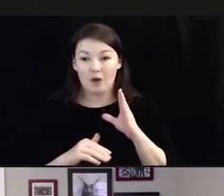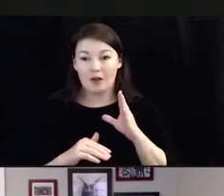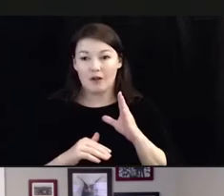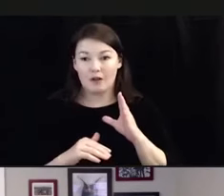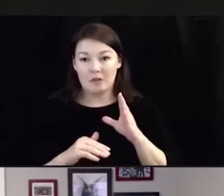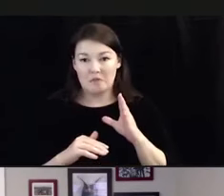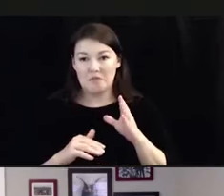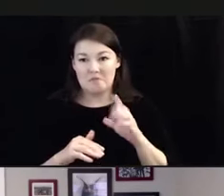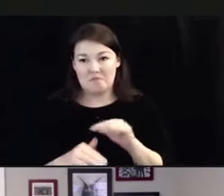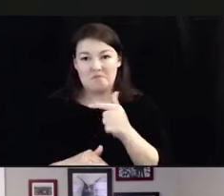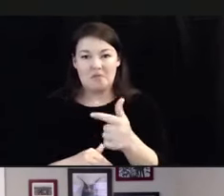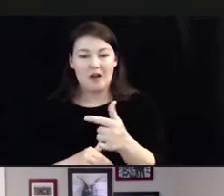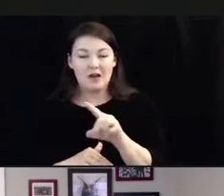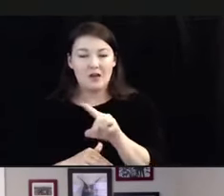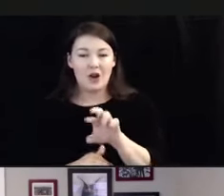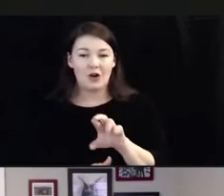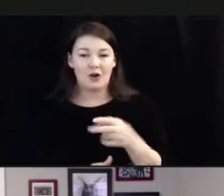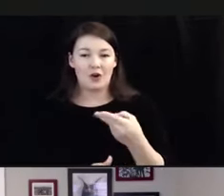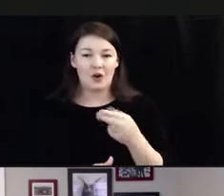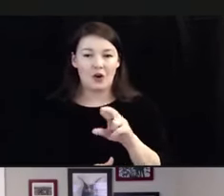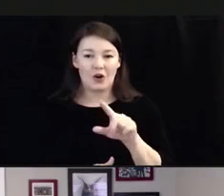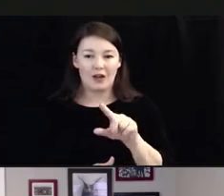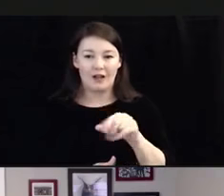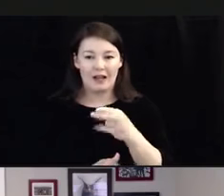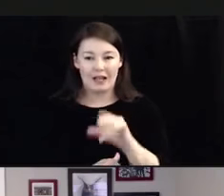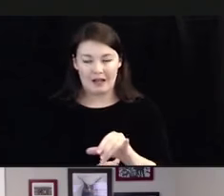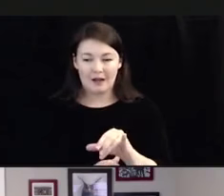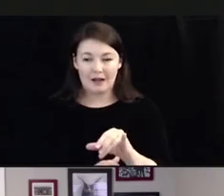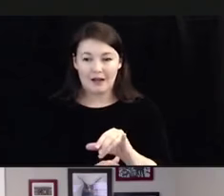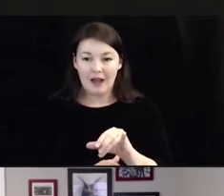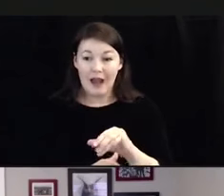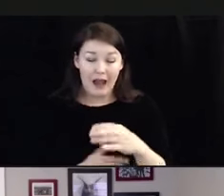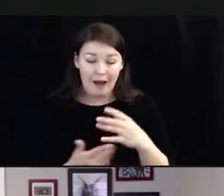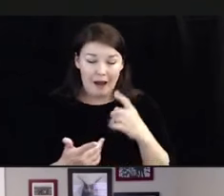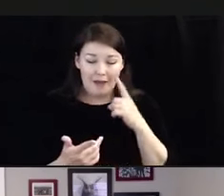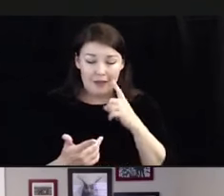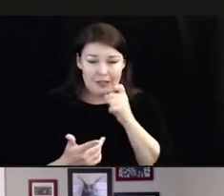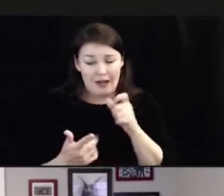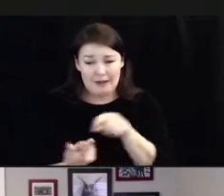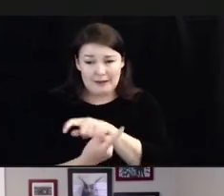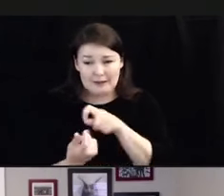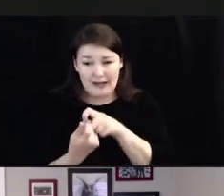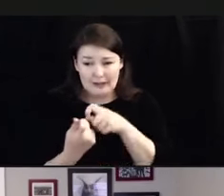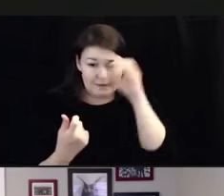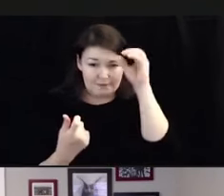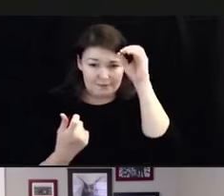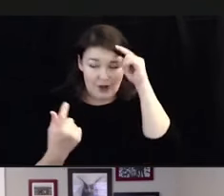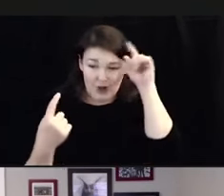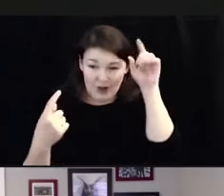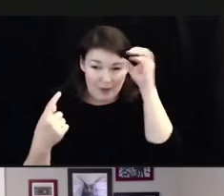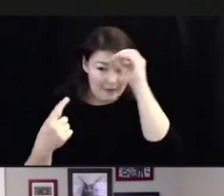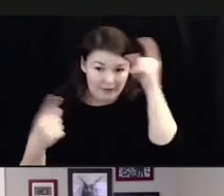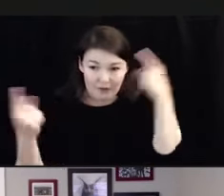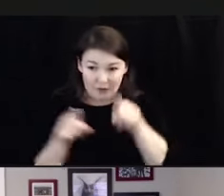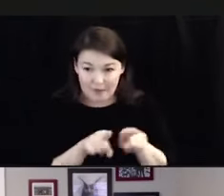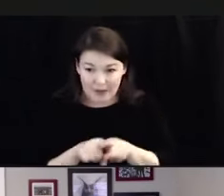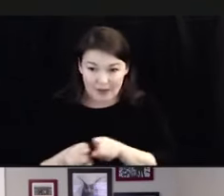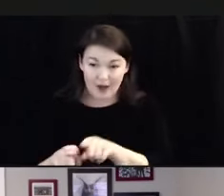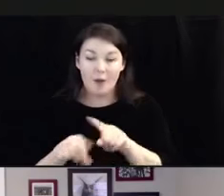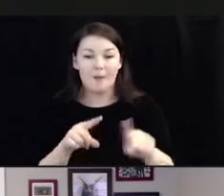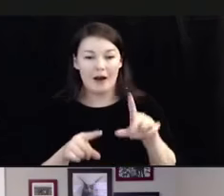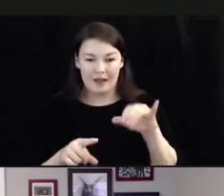I think there's just not a scientific consensus on that, but I'll let her sort of say what that is. But I would say that for whatever reason, our region of the country, the Mountain